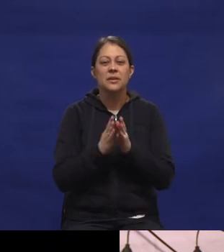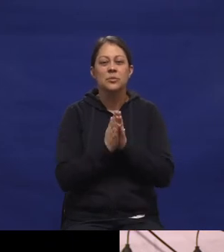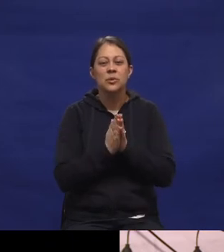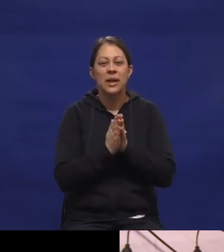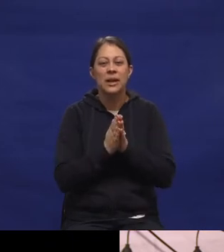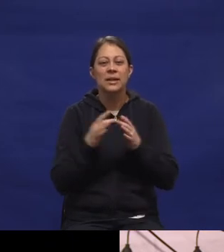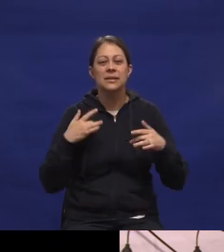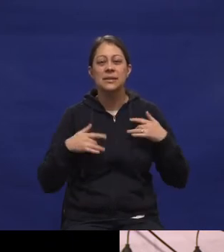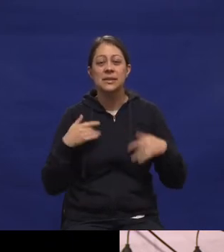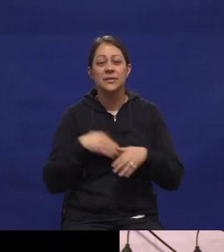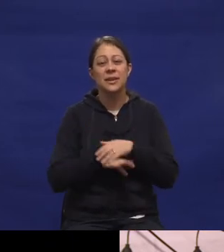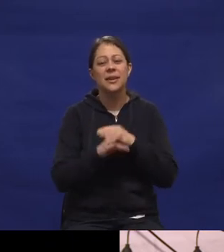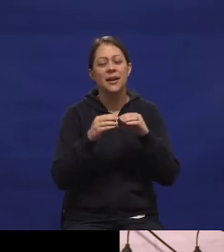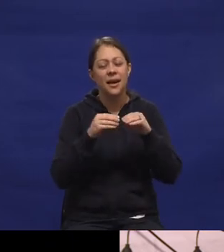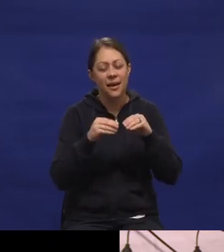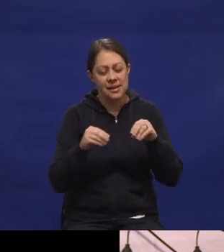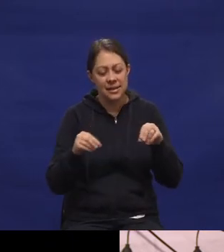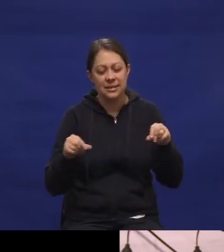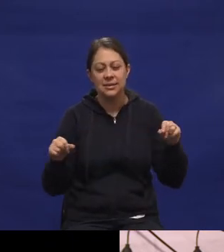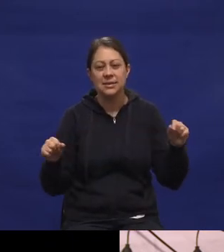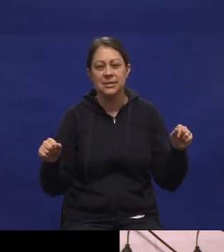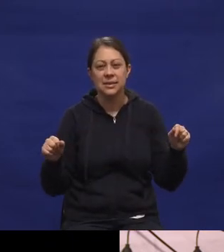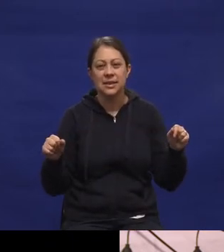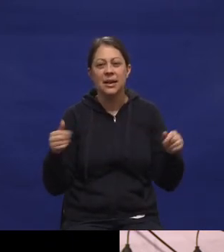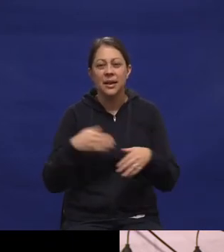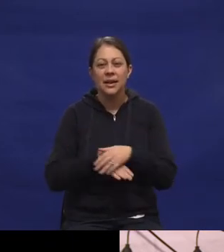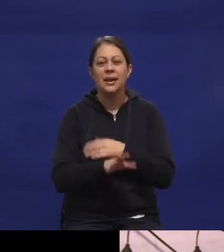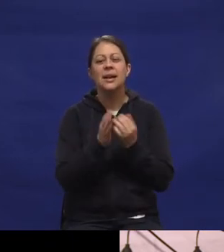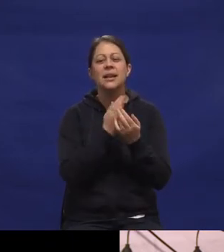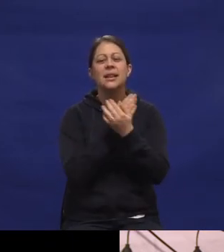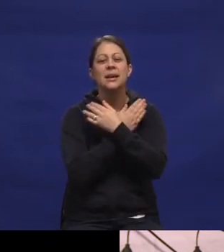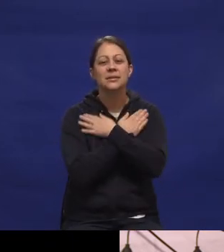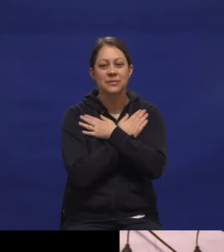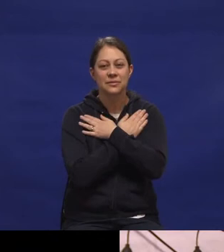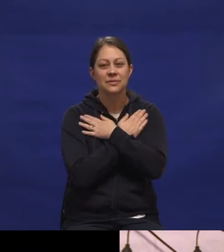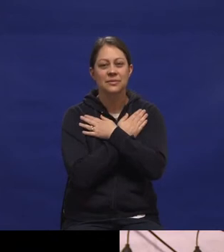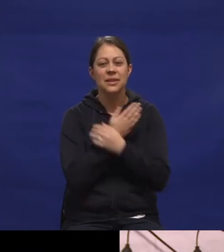also pray we will live in kindness. And I pray that we will live in love.